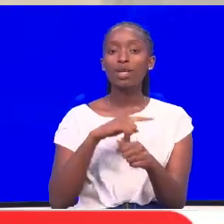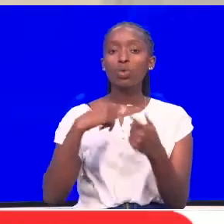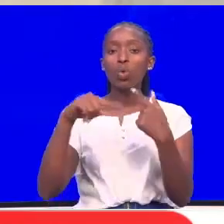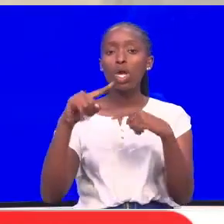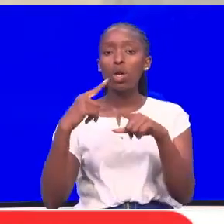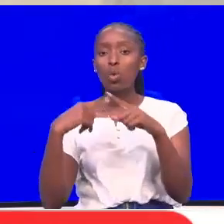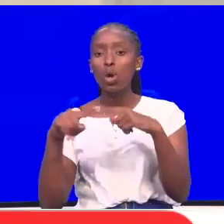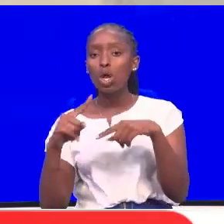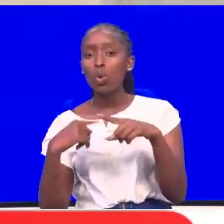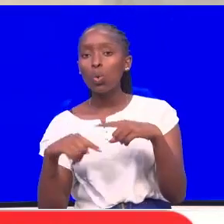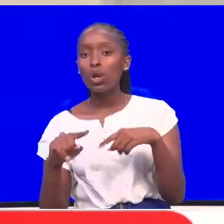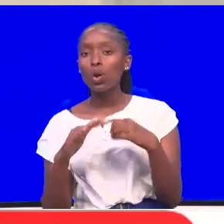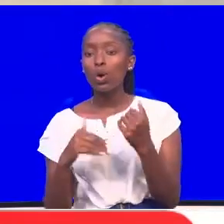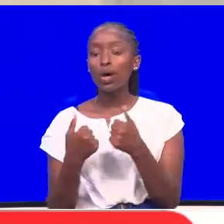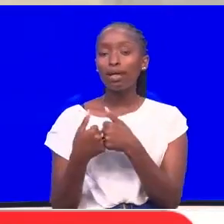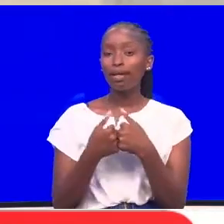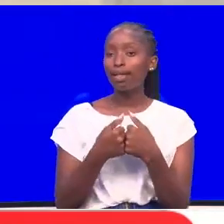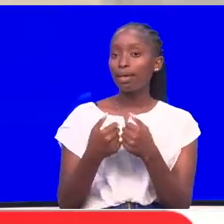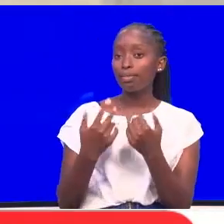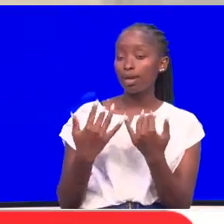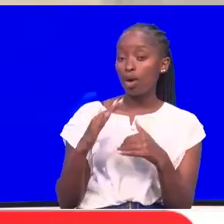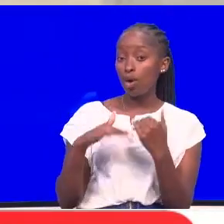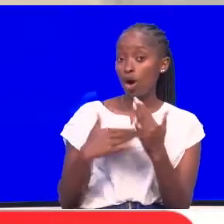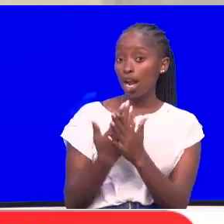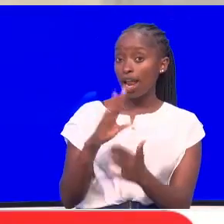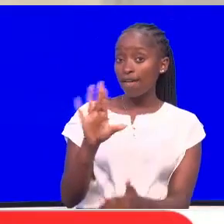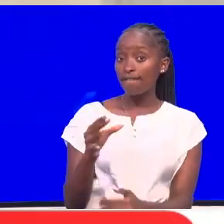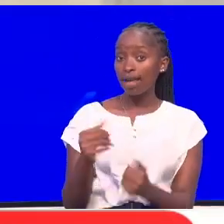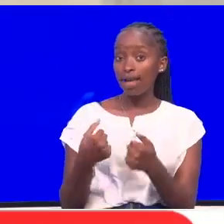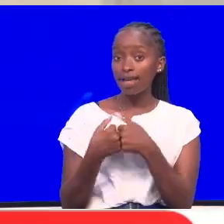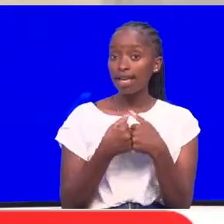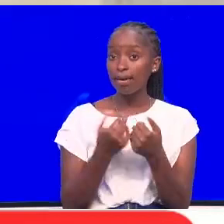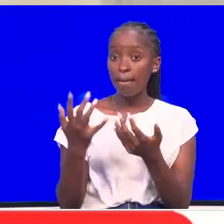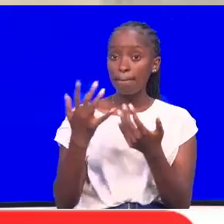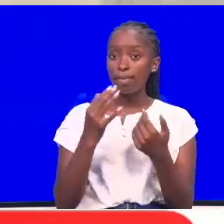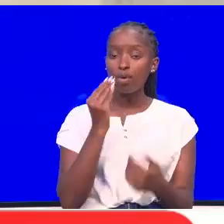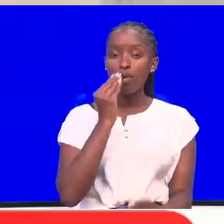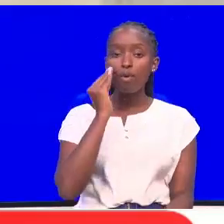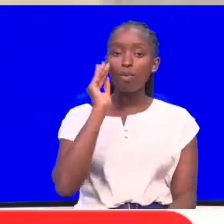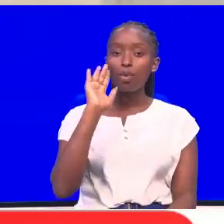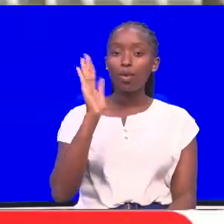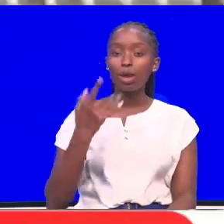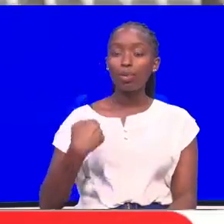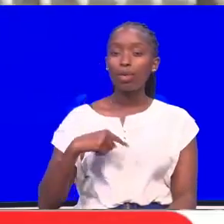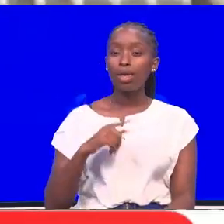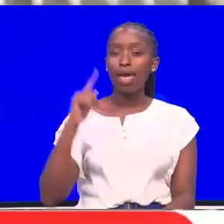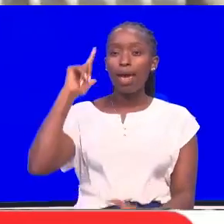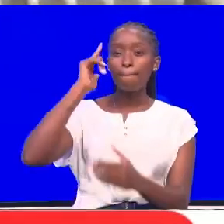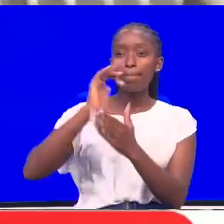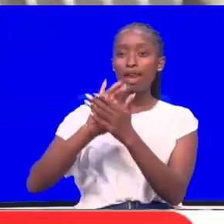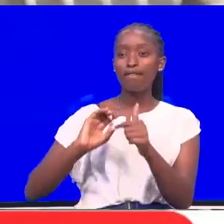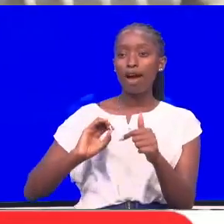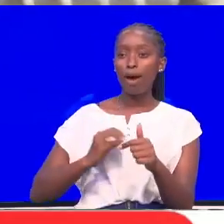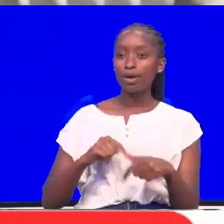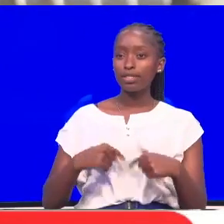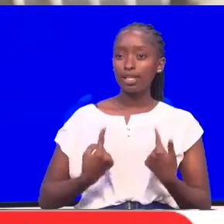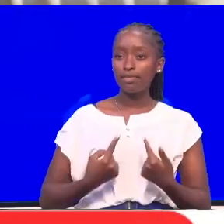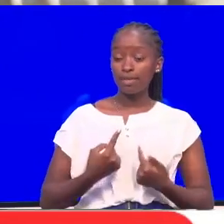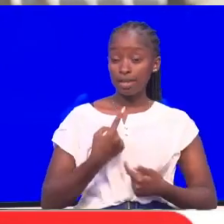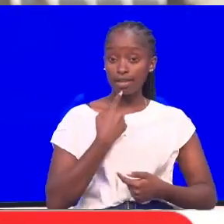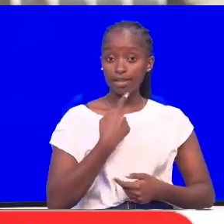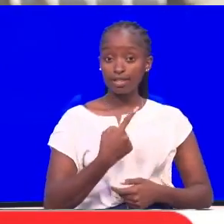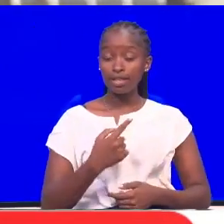win. All African games, tunakunaleta home. We believe in ourselves as Malkia Strikers. Of them are already